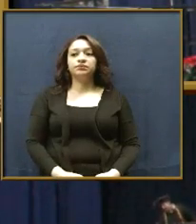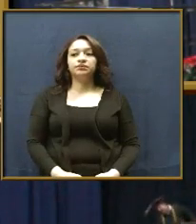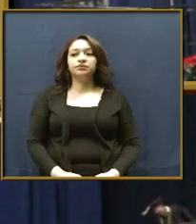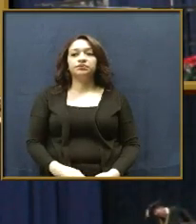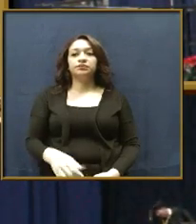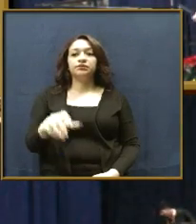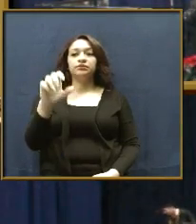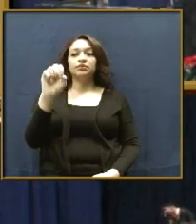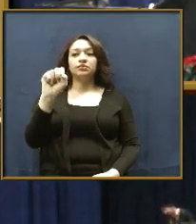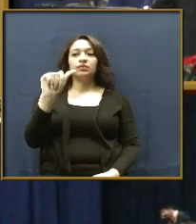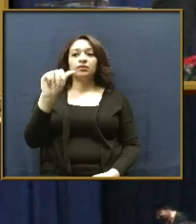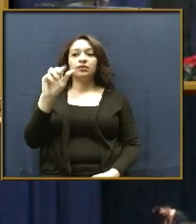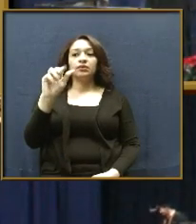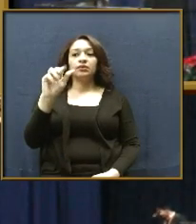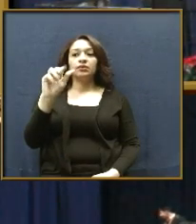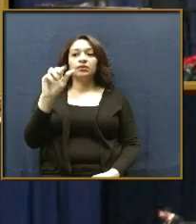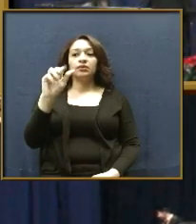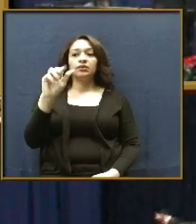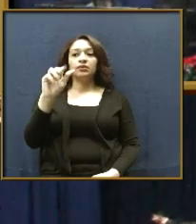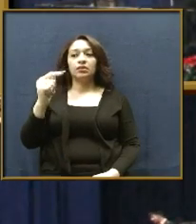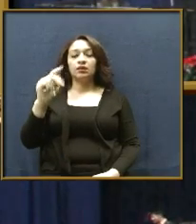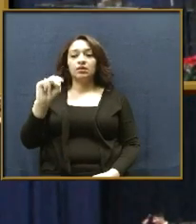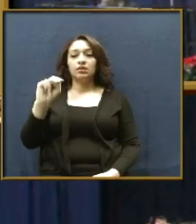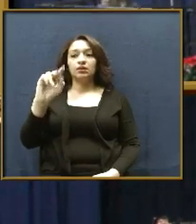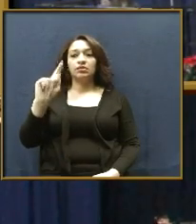Samantha Nicole Tobias.